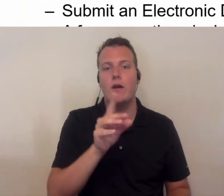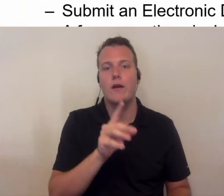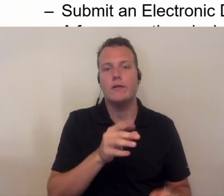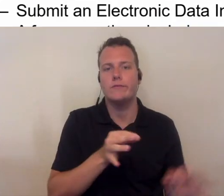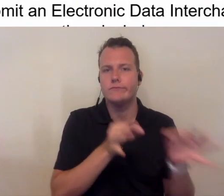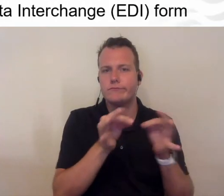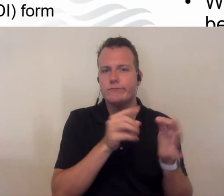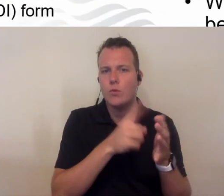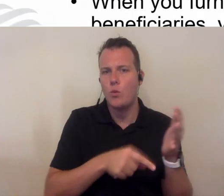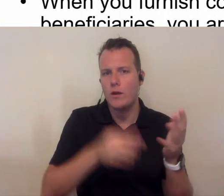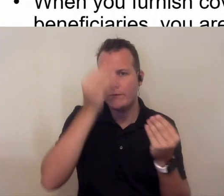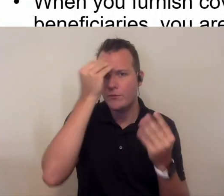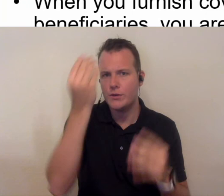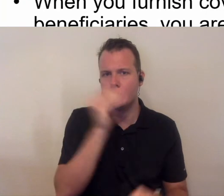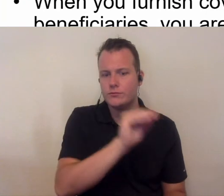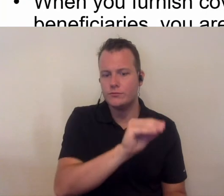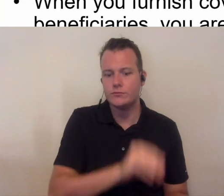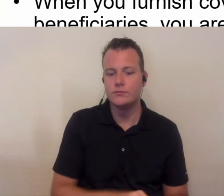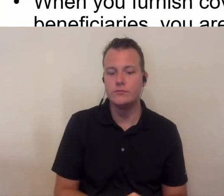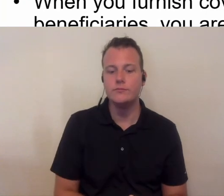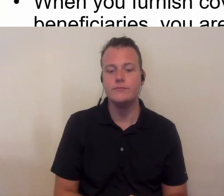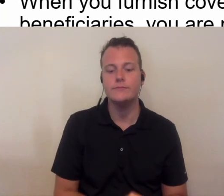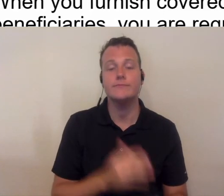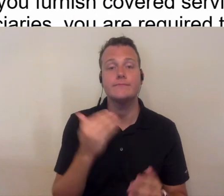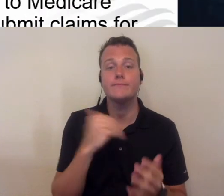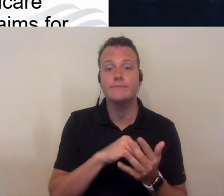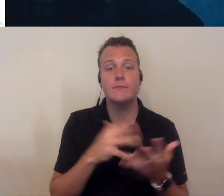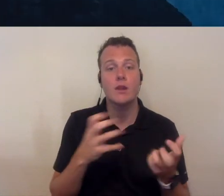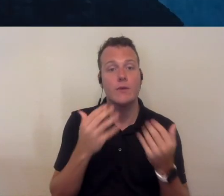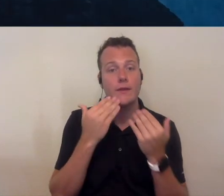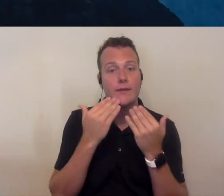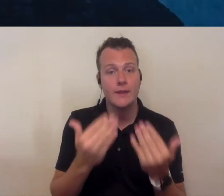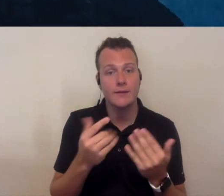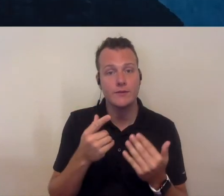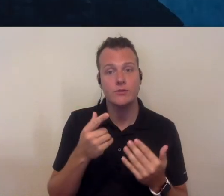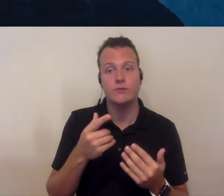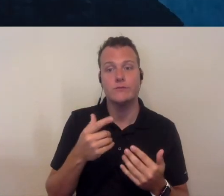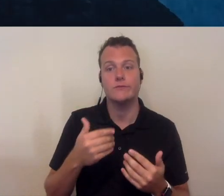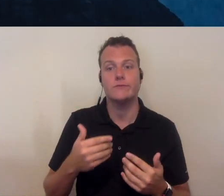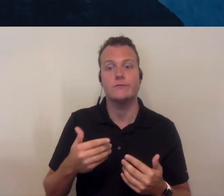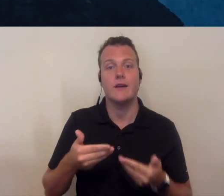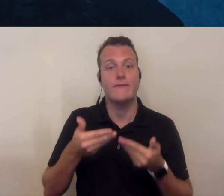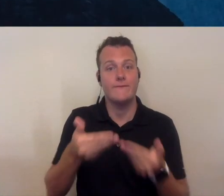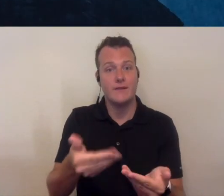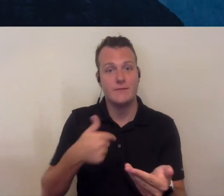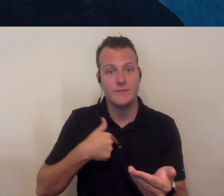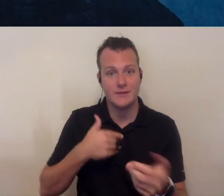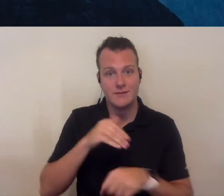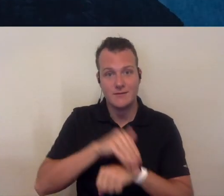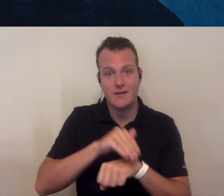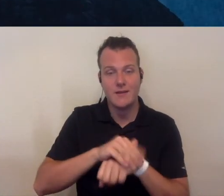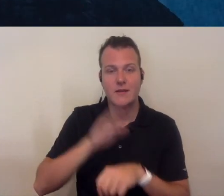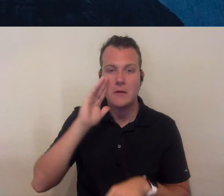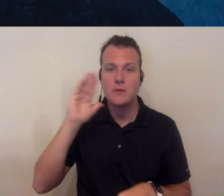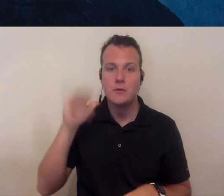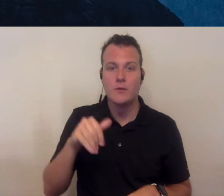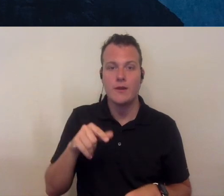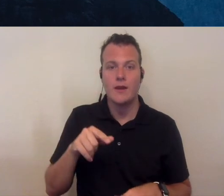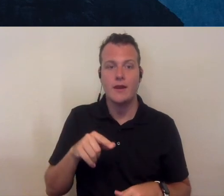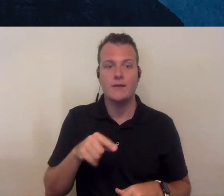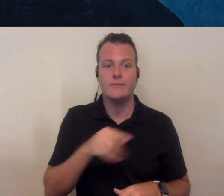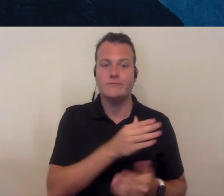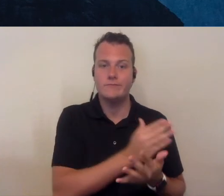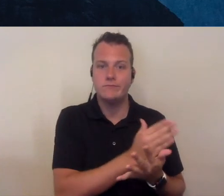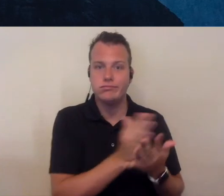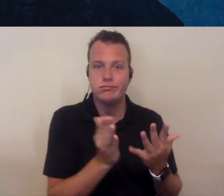then it tells you what goes in there. So again, I want to thank you for having me tonight.